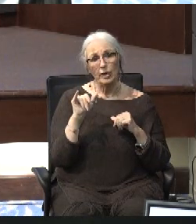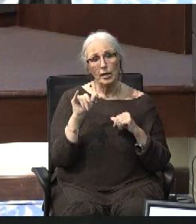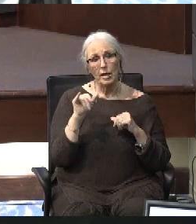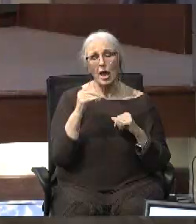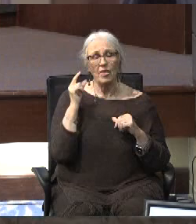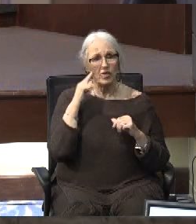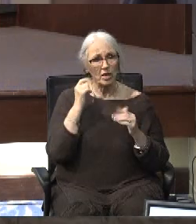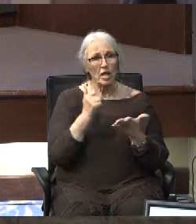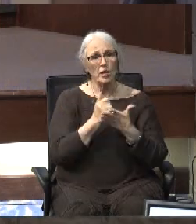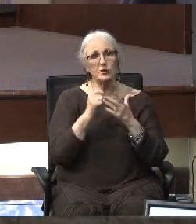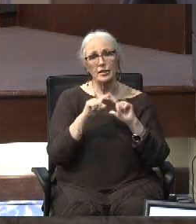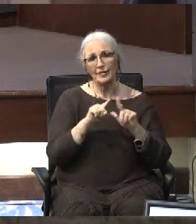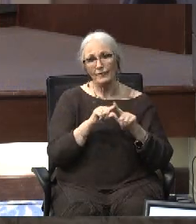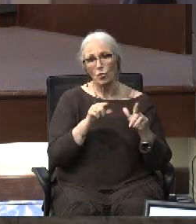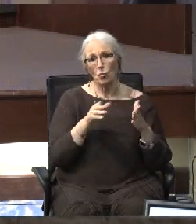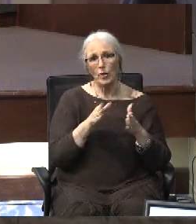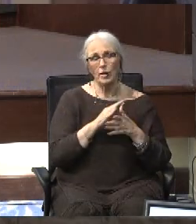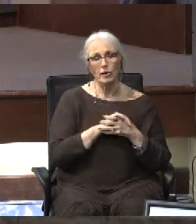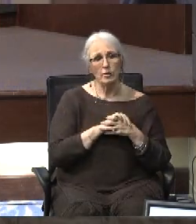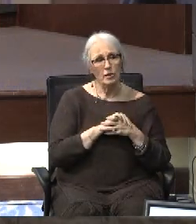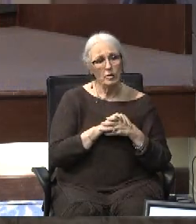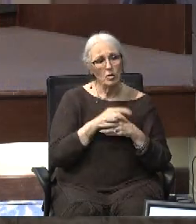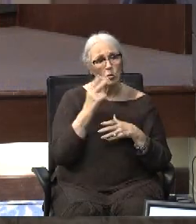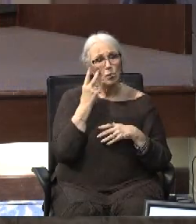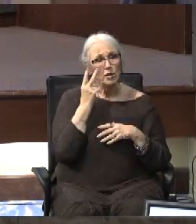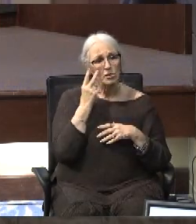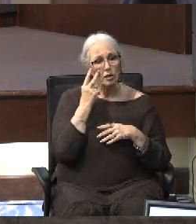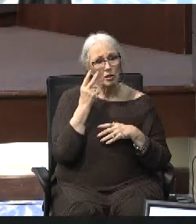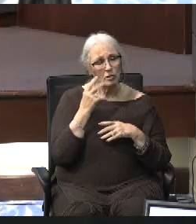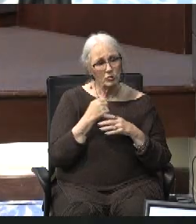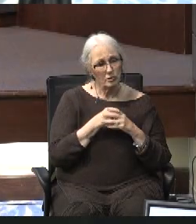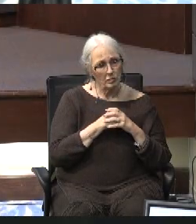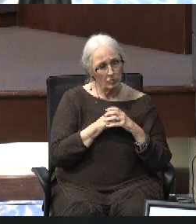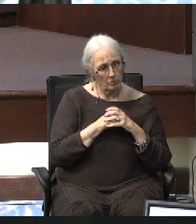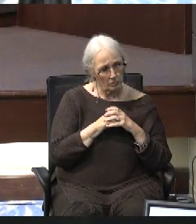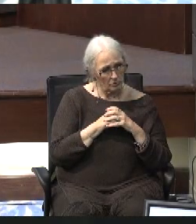different way. We saw in the